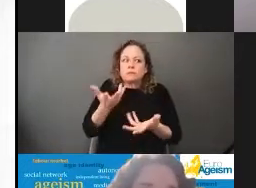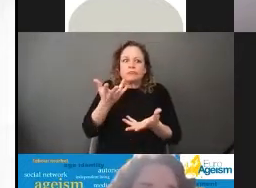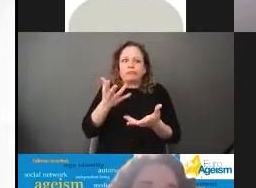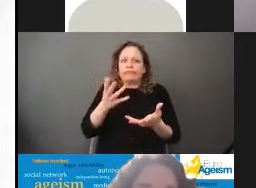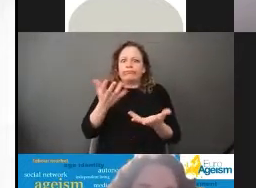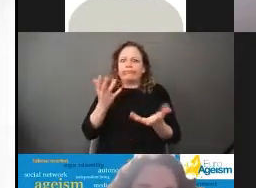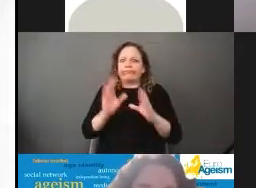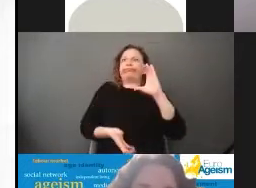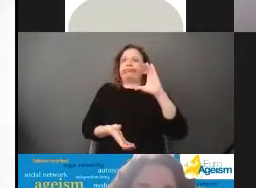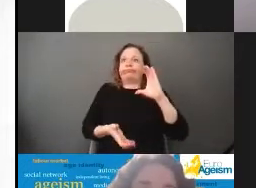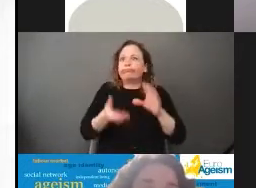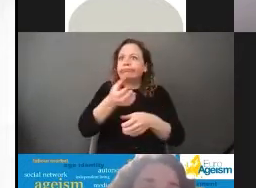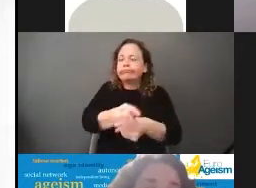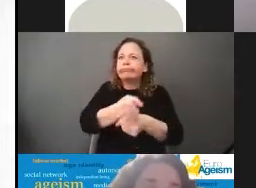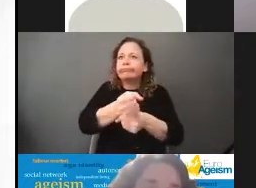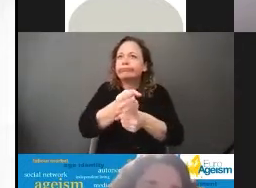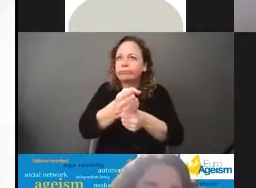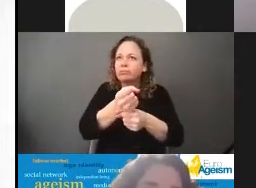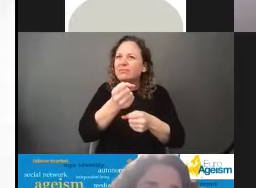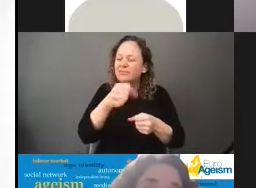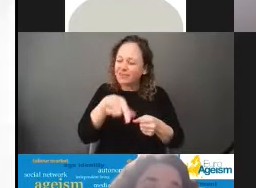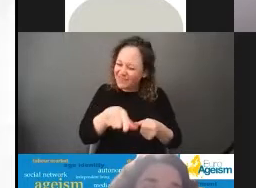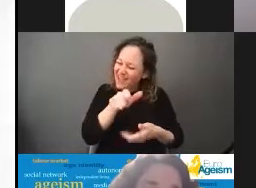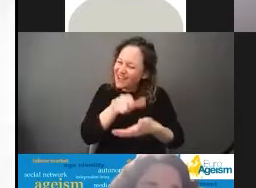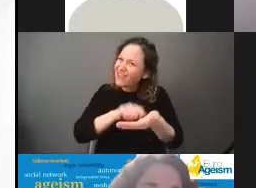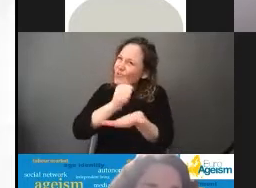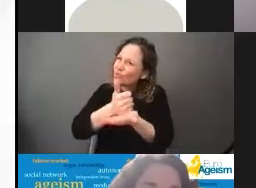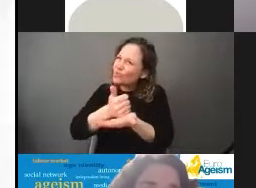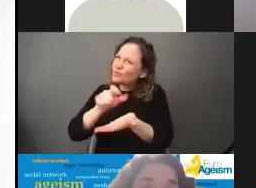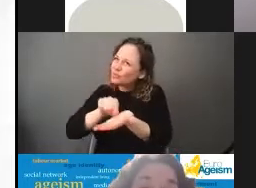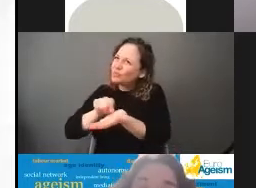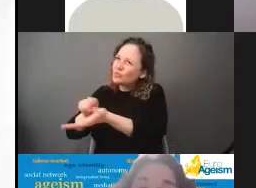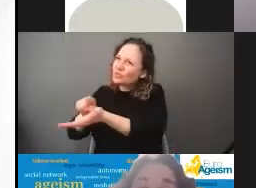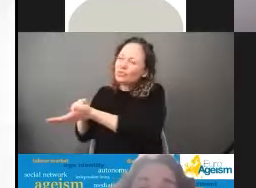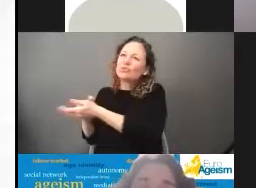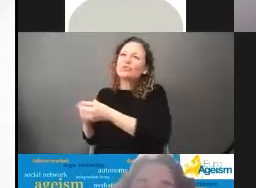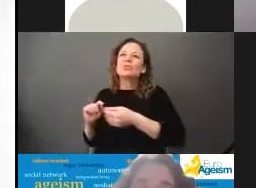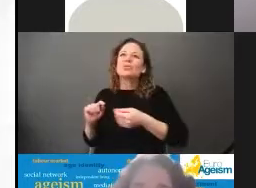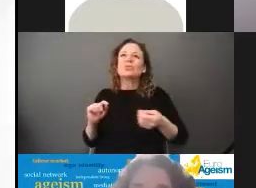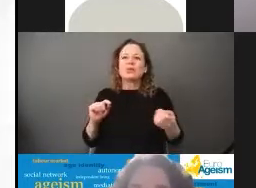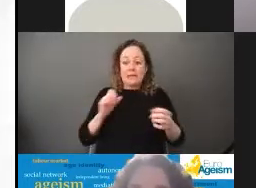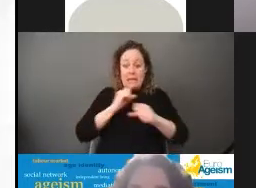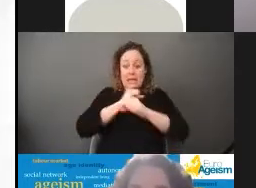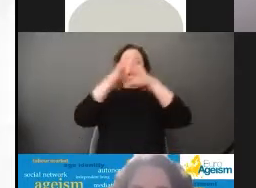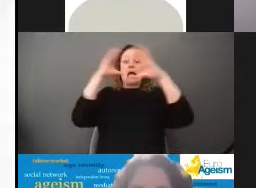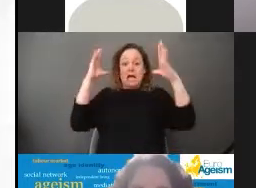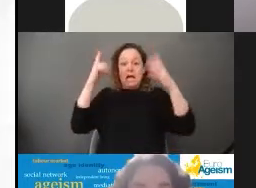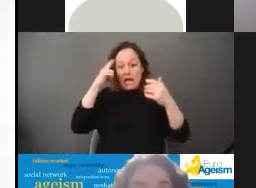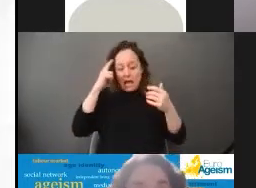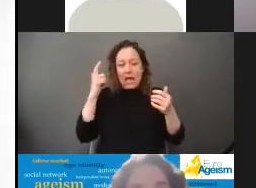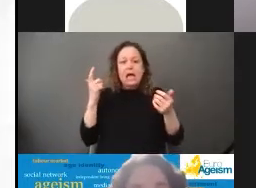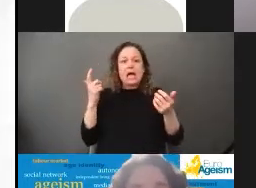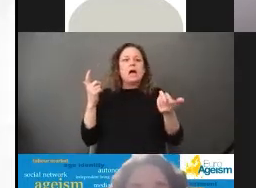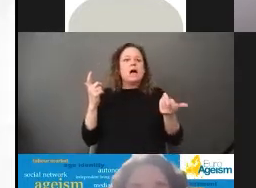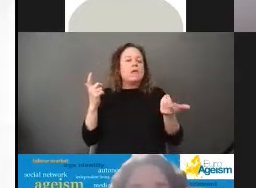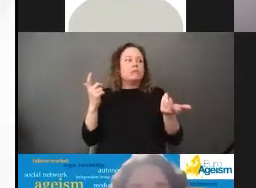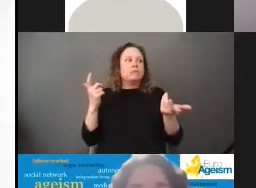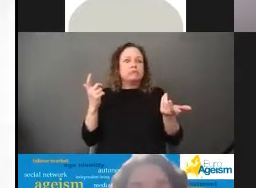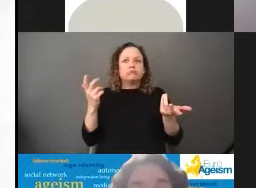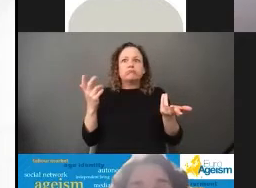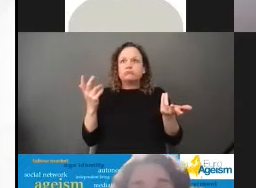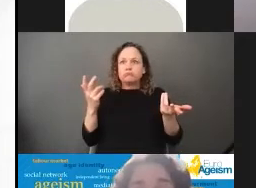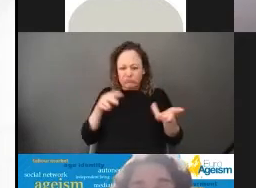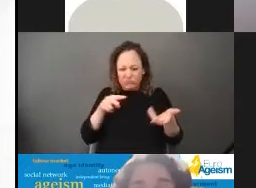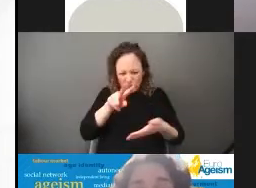homes nowadays. And this depiction of vulnerability and the illusion of resident inclusion in the news